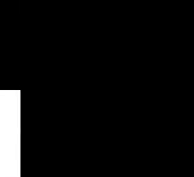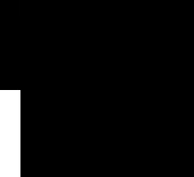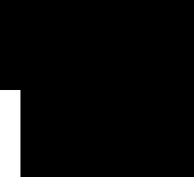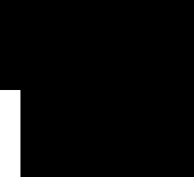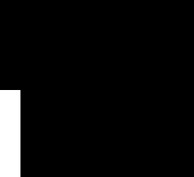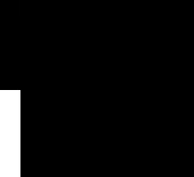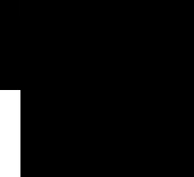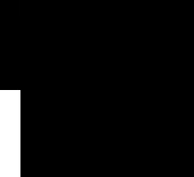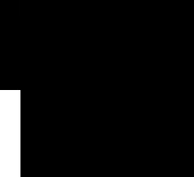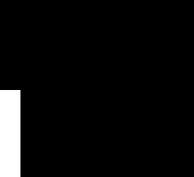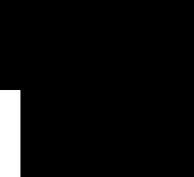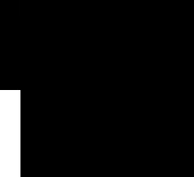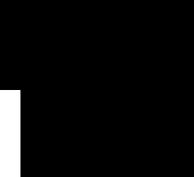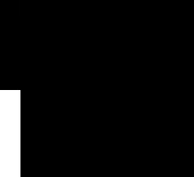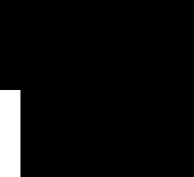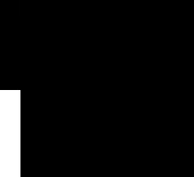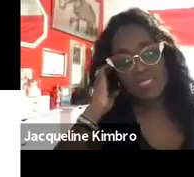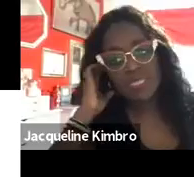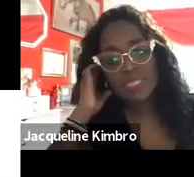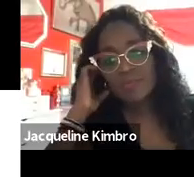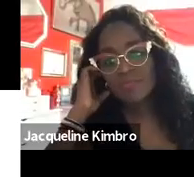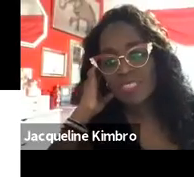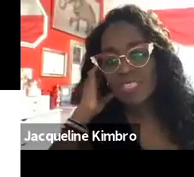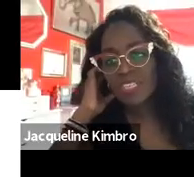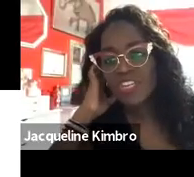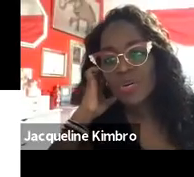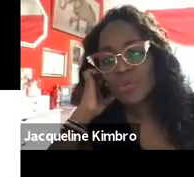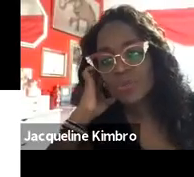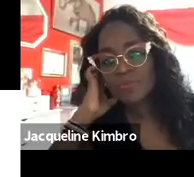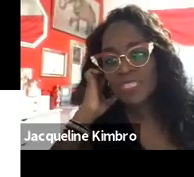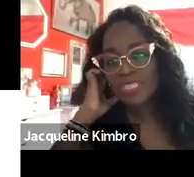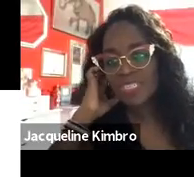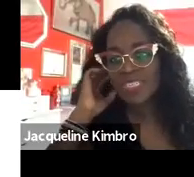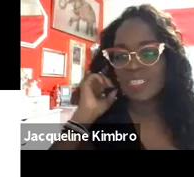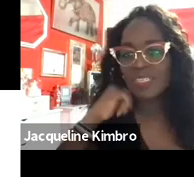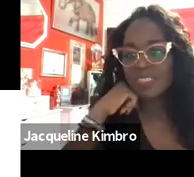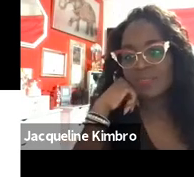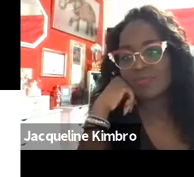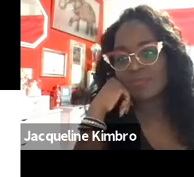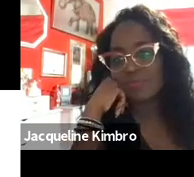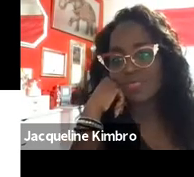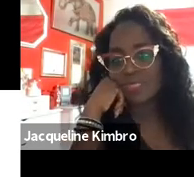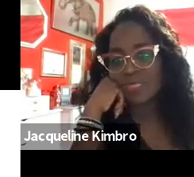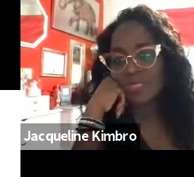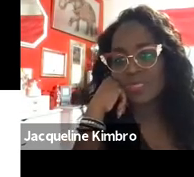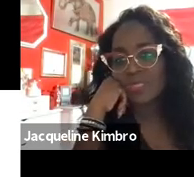Okay. Are you okay? Yes. No.